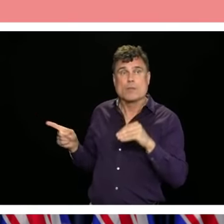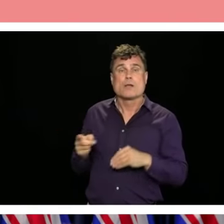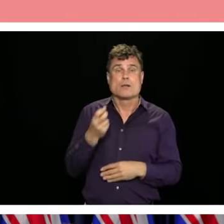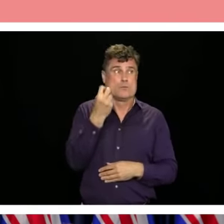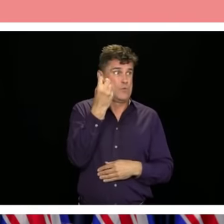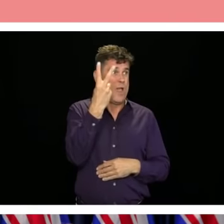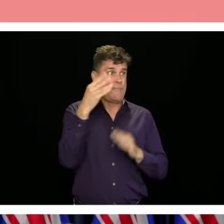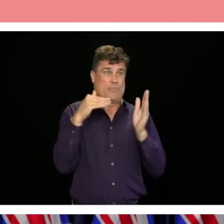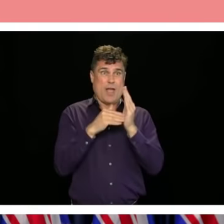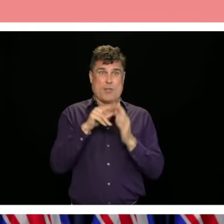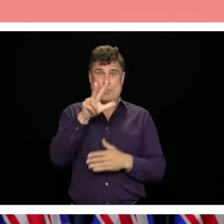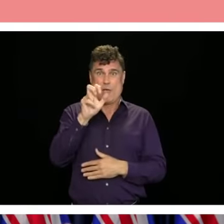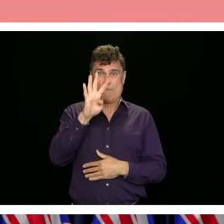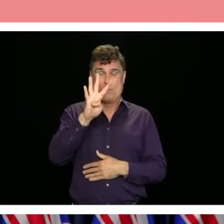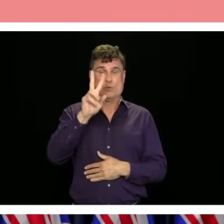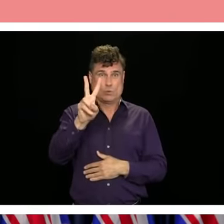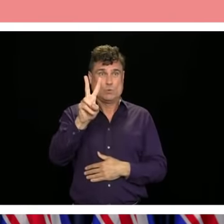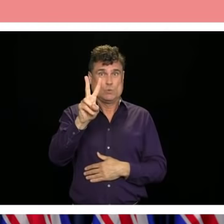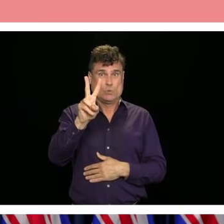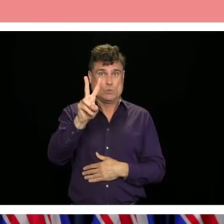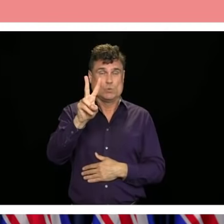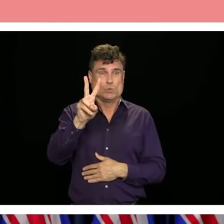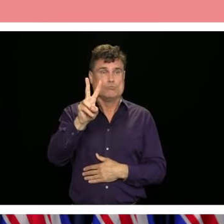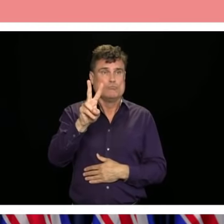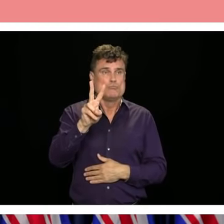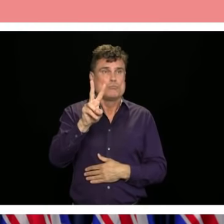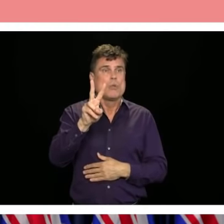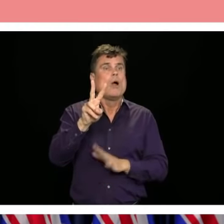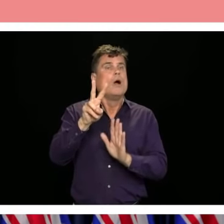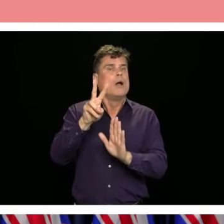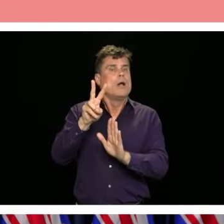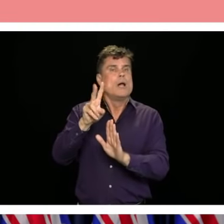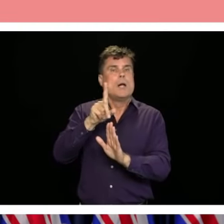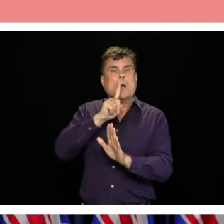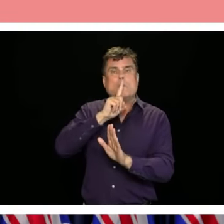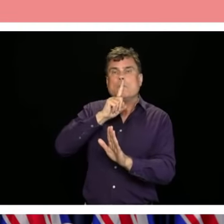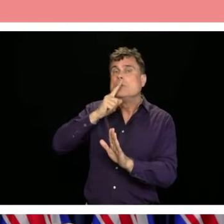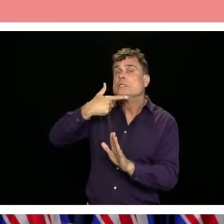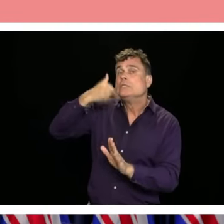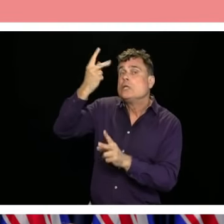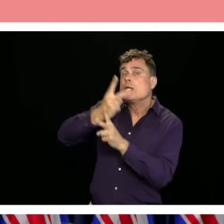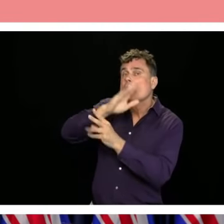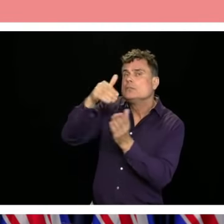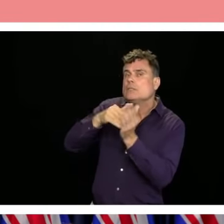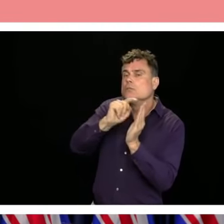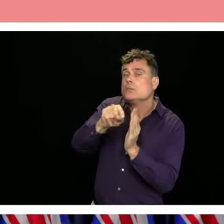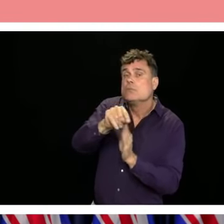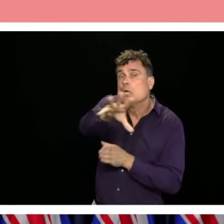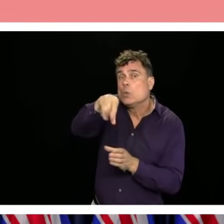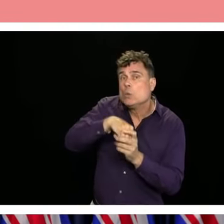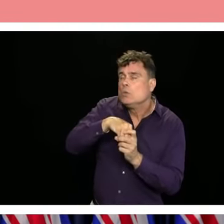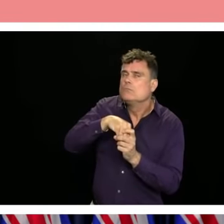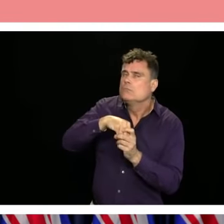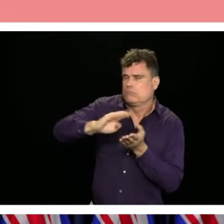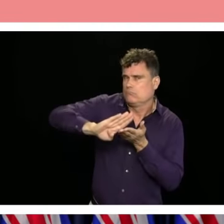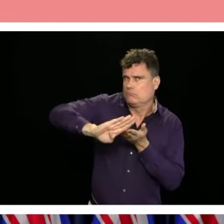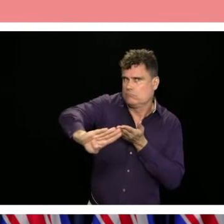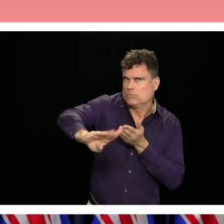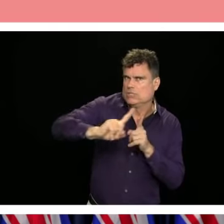contacts that we traced with these investigations became secondary cases, so became sick with the virus